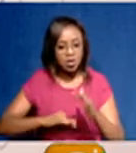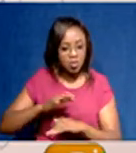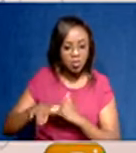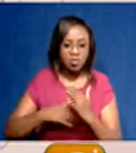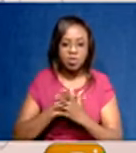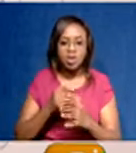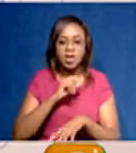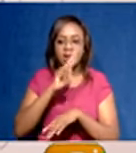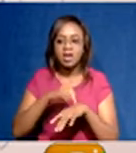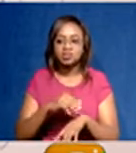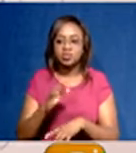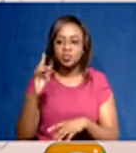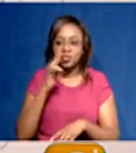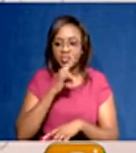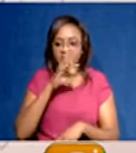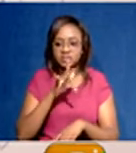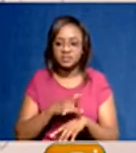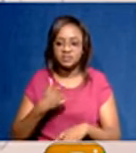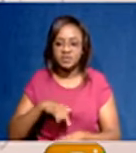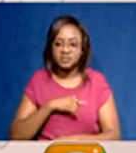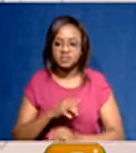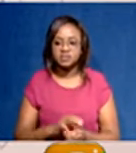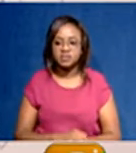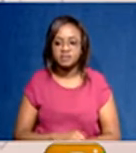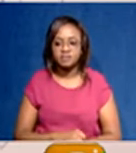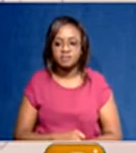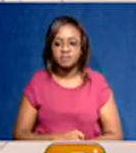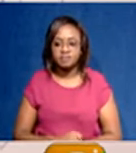security: terrorism, transnational crime,